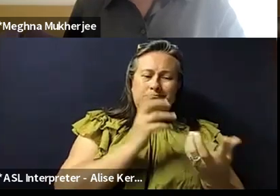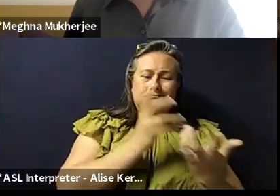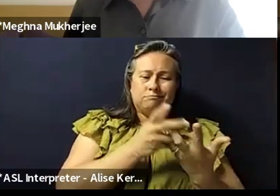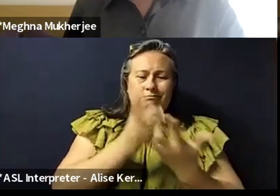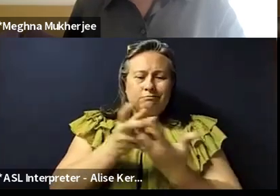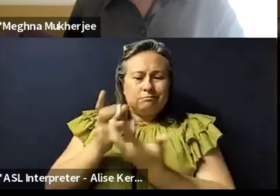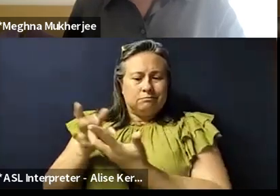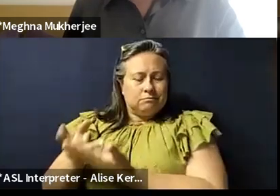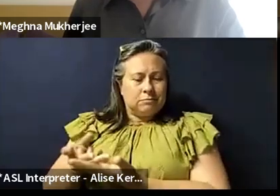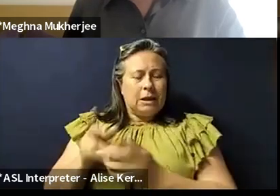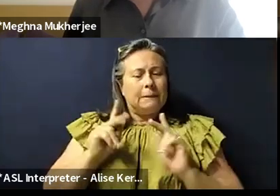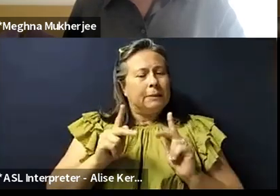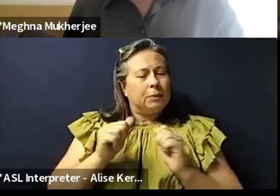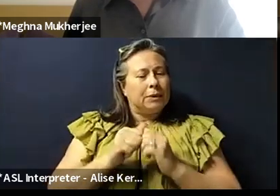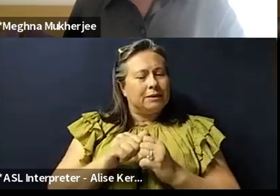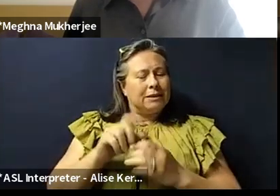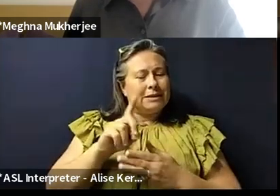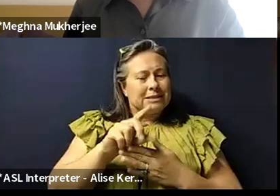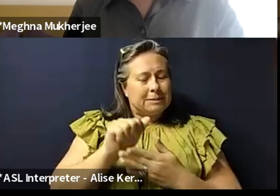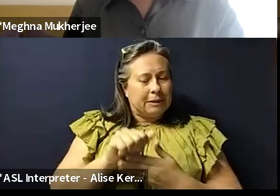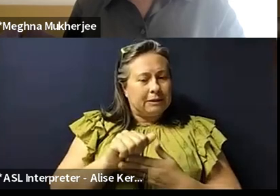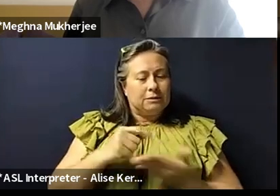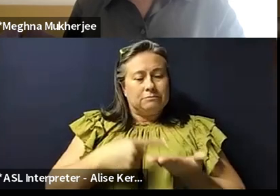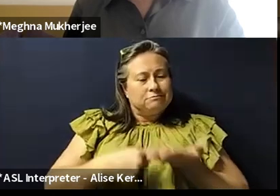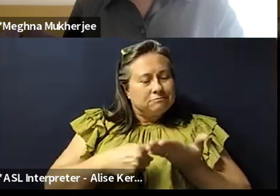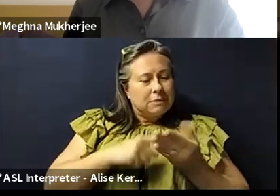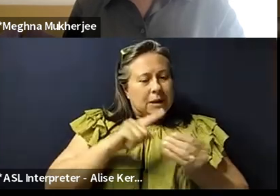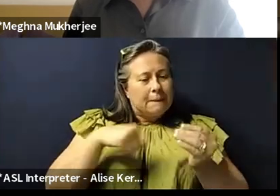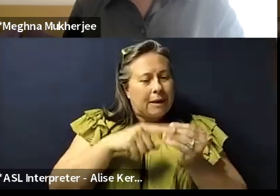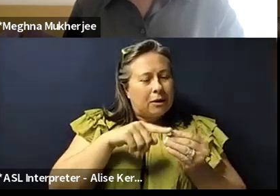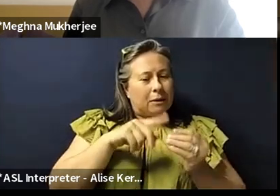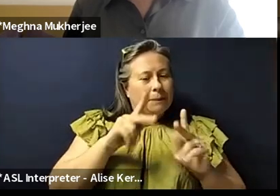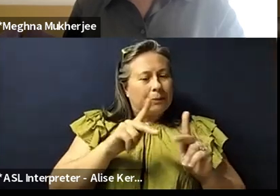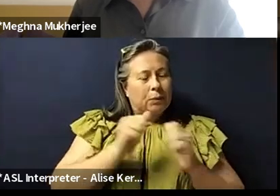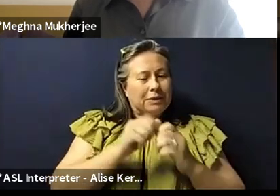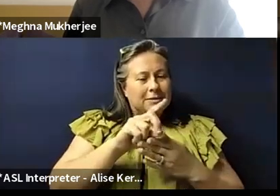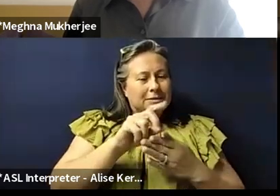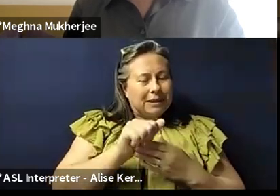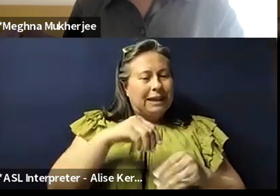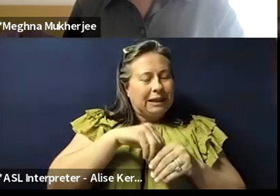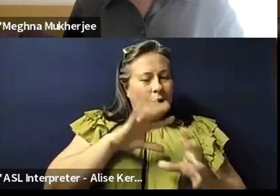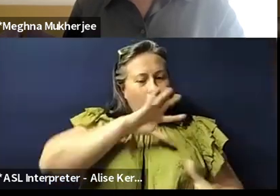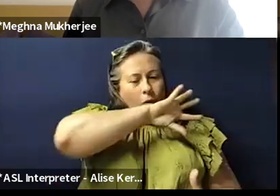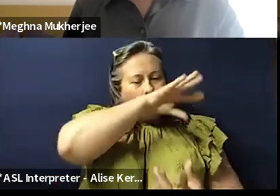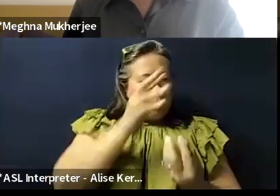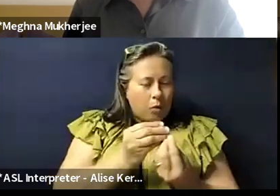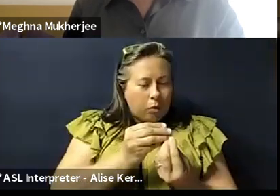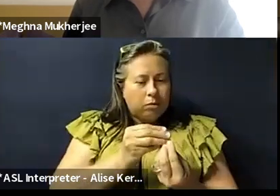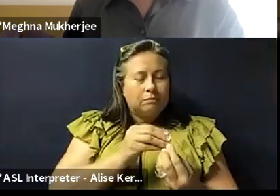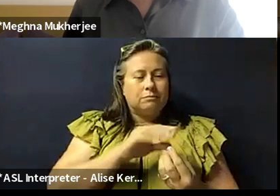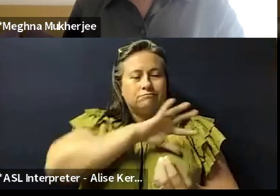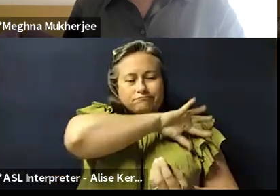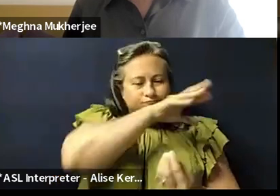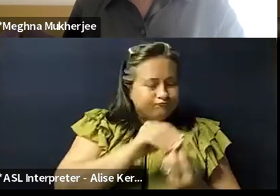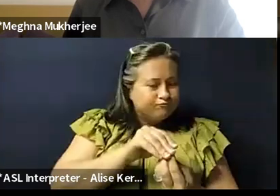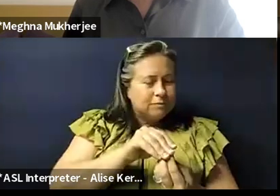people with disabilities discussion about disabilities in a holistic sense. And it's not just limited to pregnancy, but sort of a